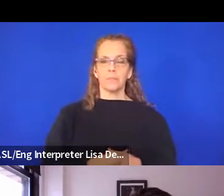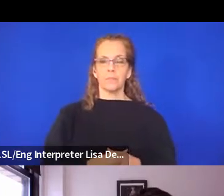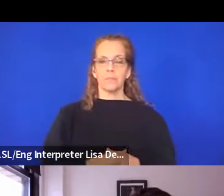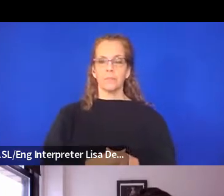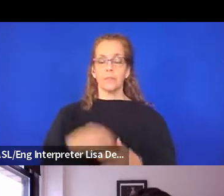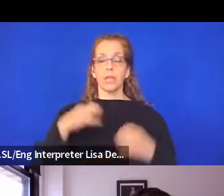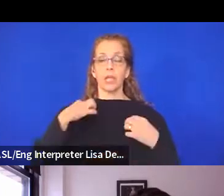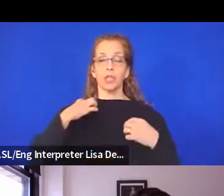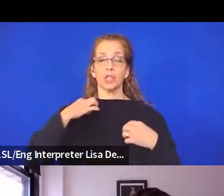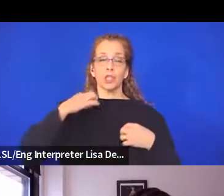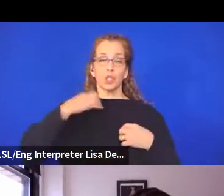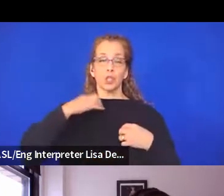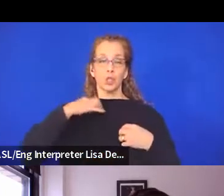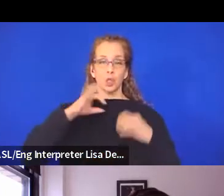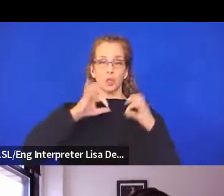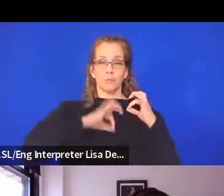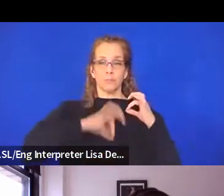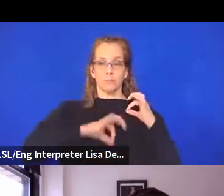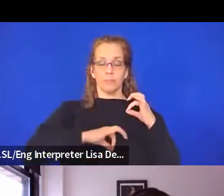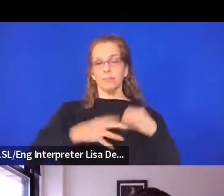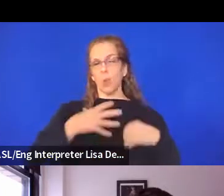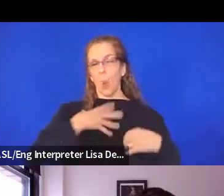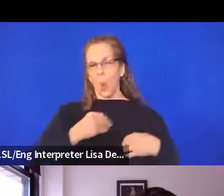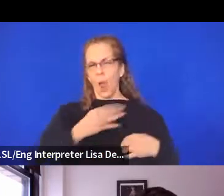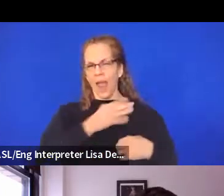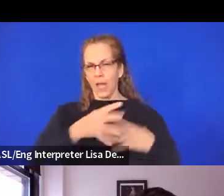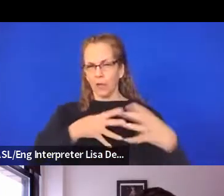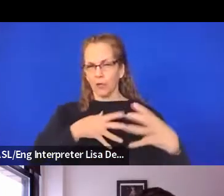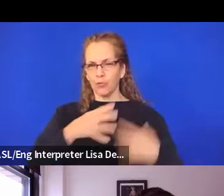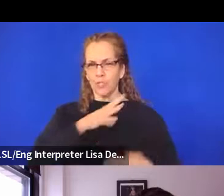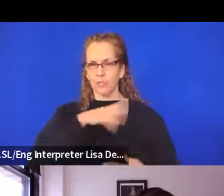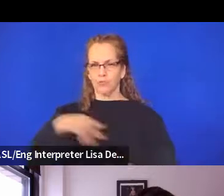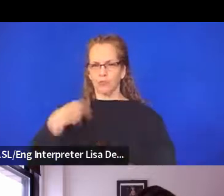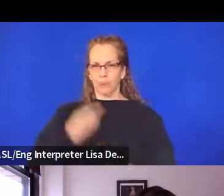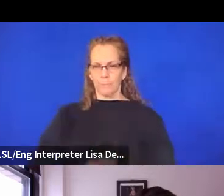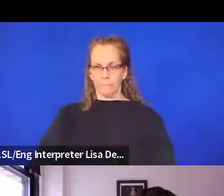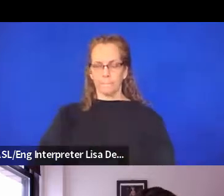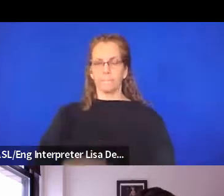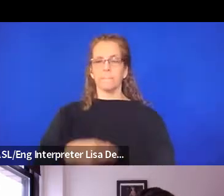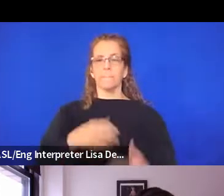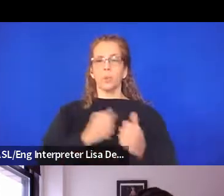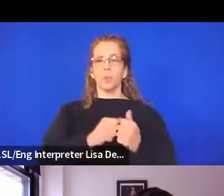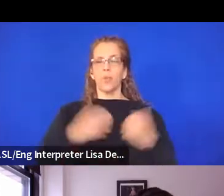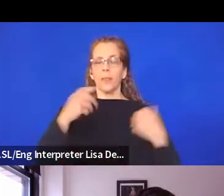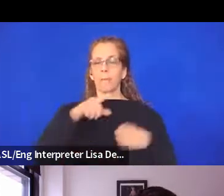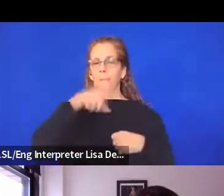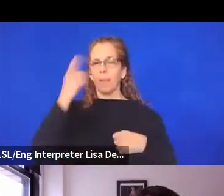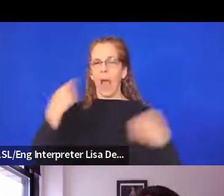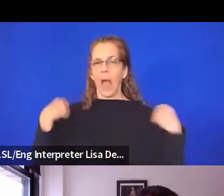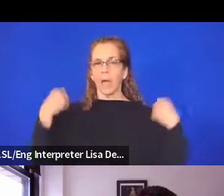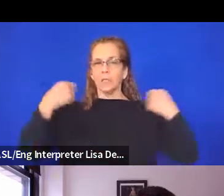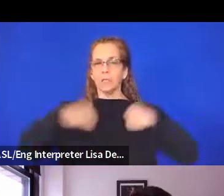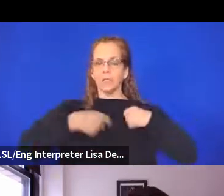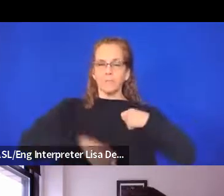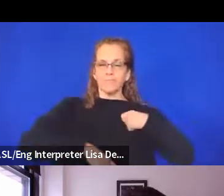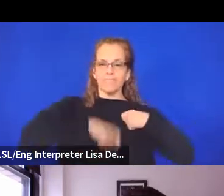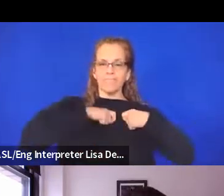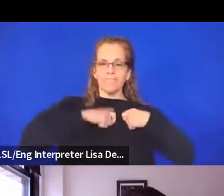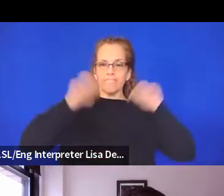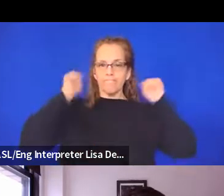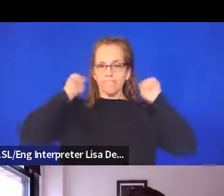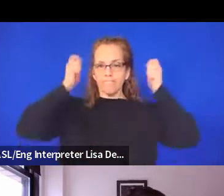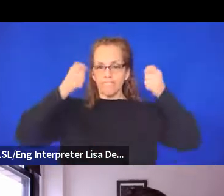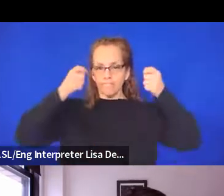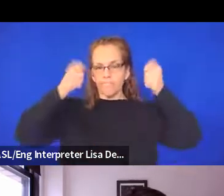striped button-down shirt with a black zip-up hoodie sweatshirt over top of that